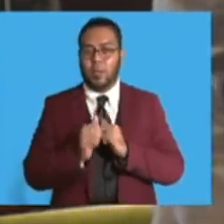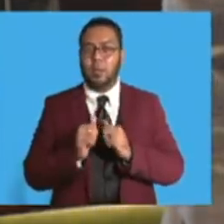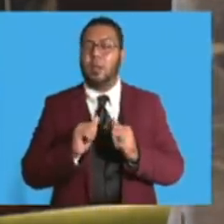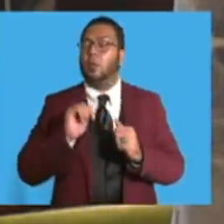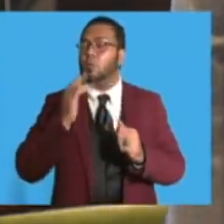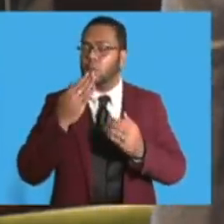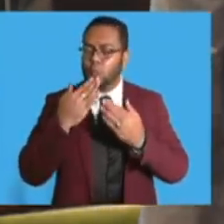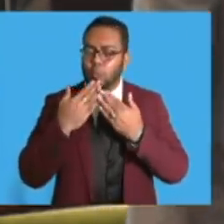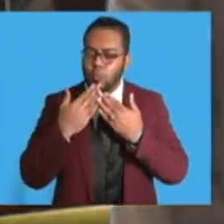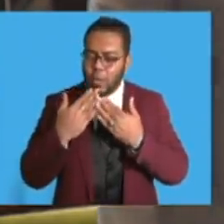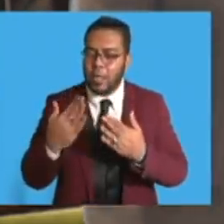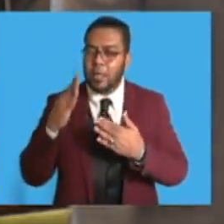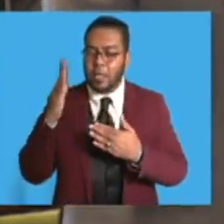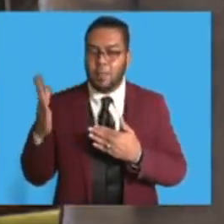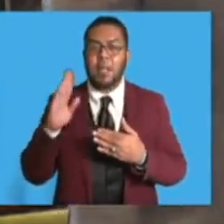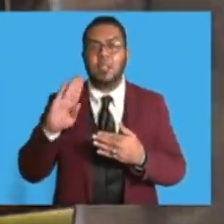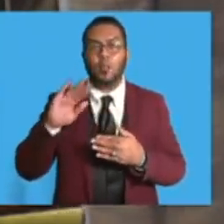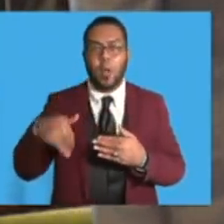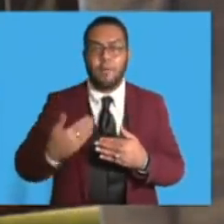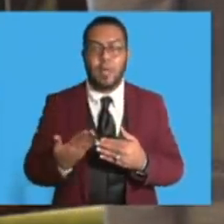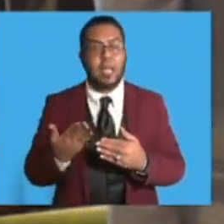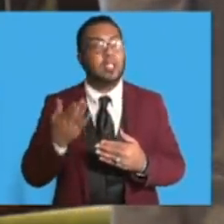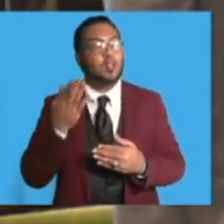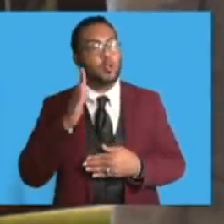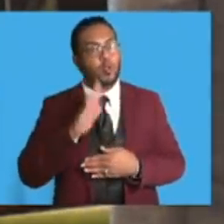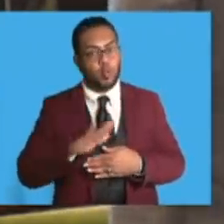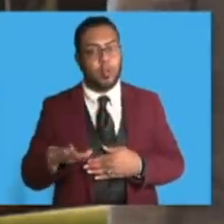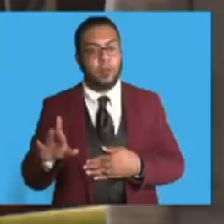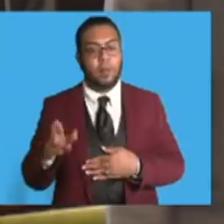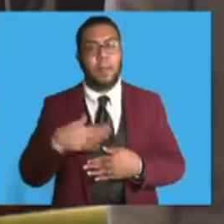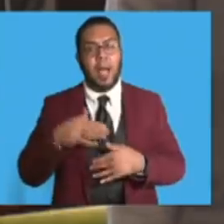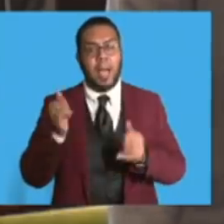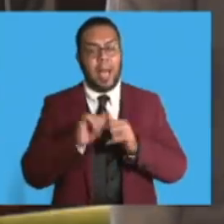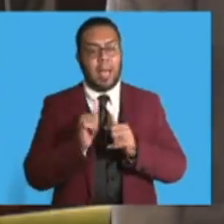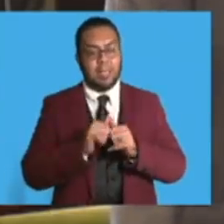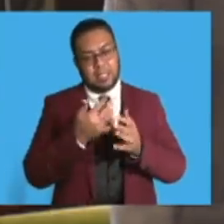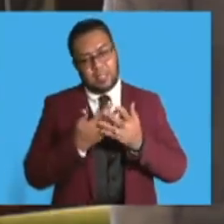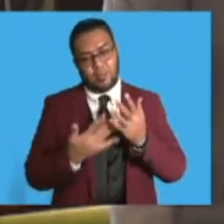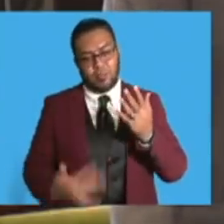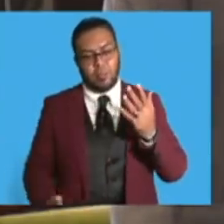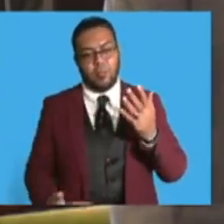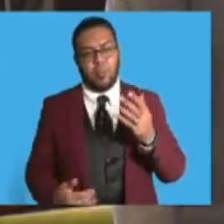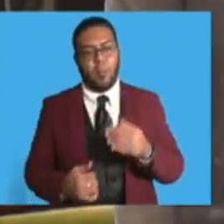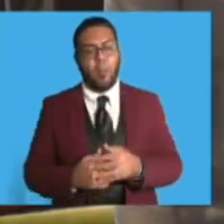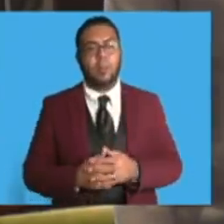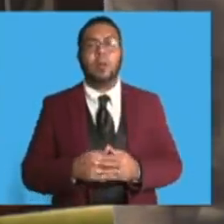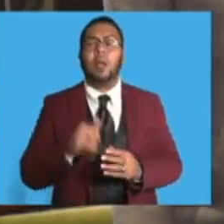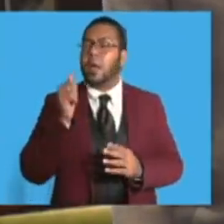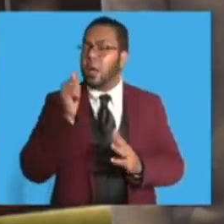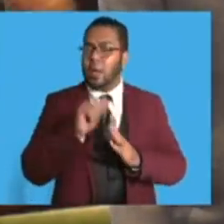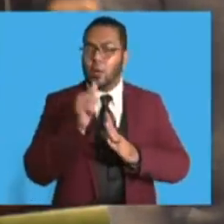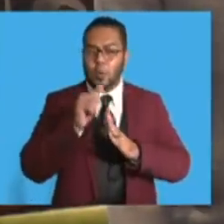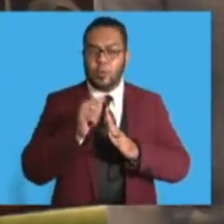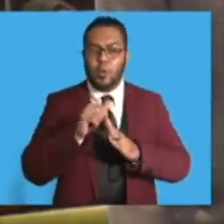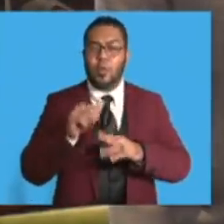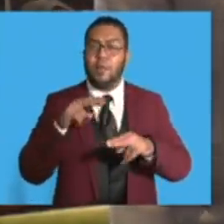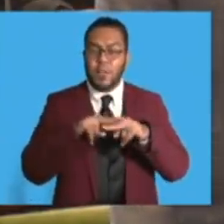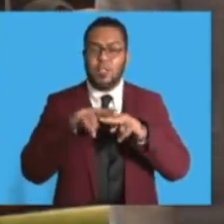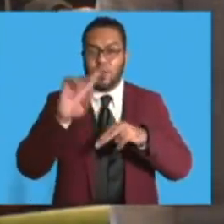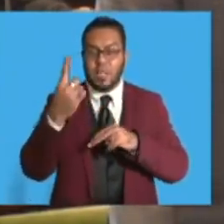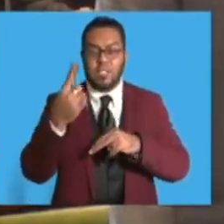there, of course, and the rest of the extended family, my auntie, etc. And Madam Speaker, of course, the Fiji First